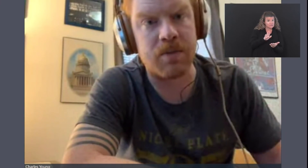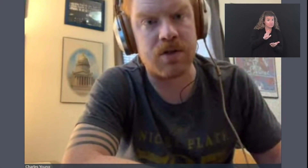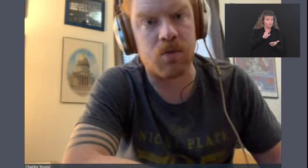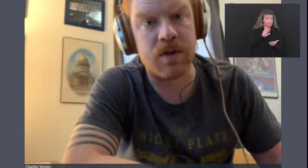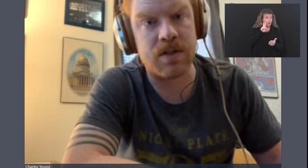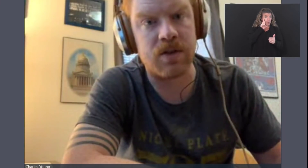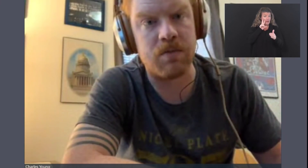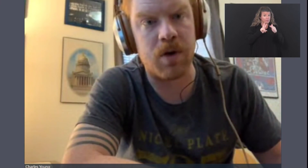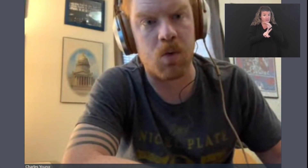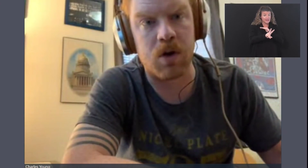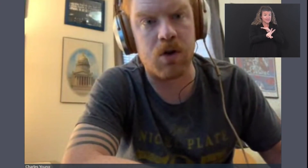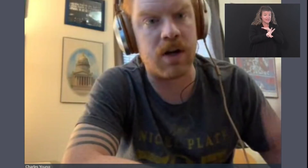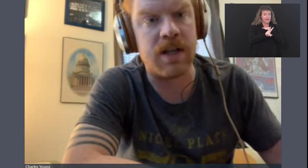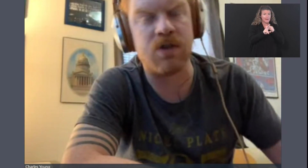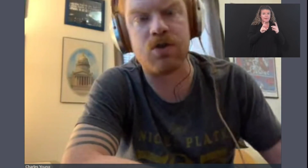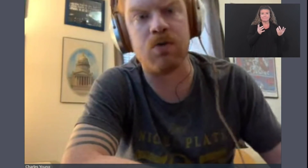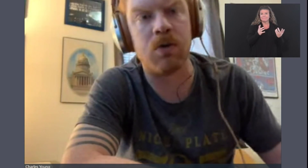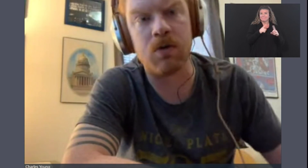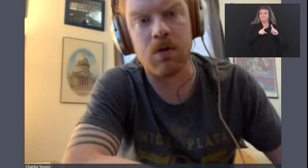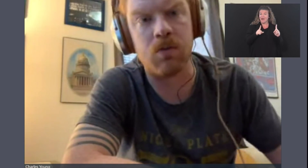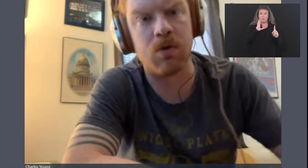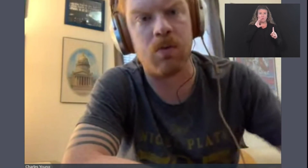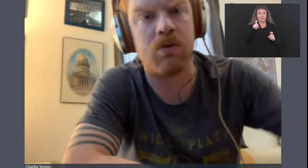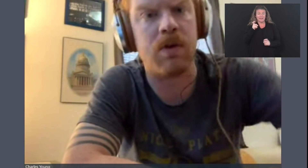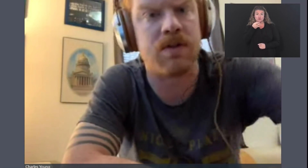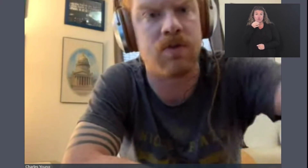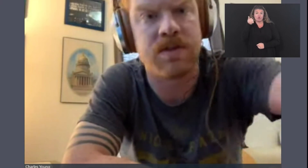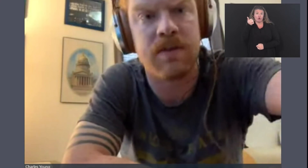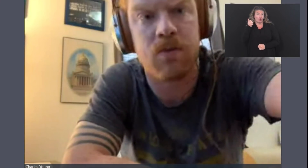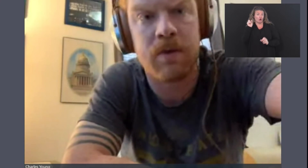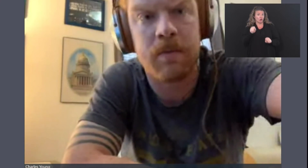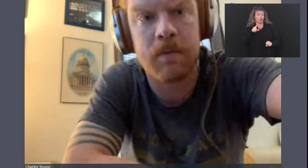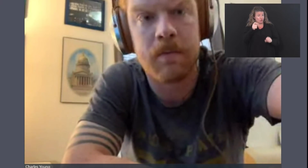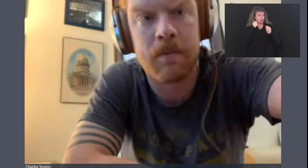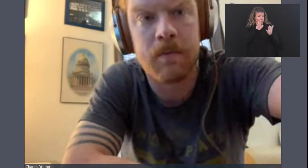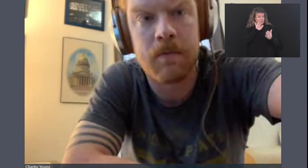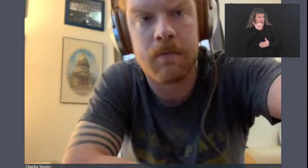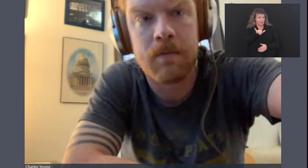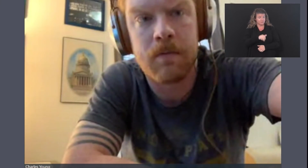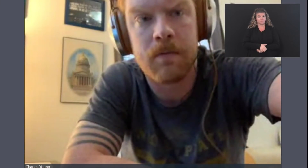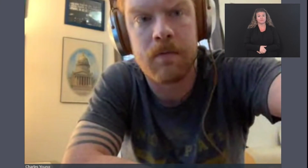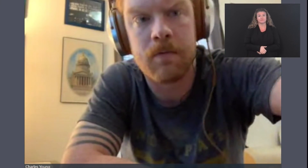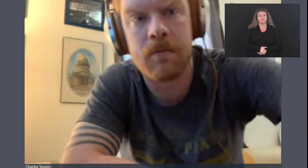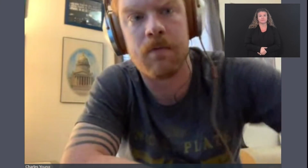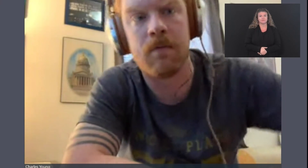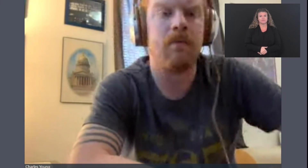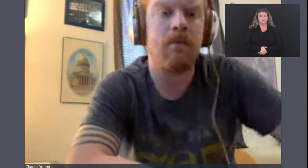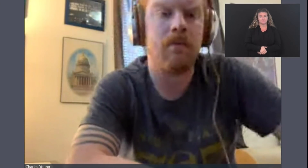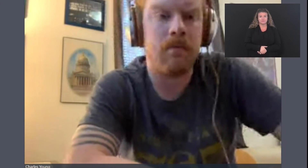anticipated up until recently, but we're going to need it sooner. Could you guys address that for me?